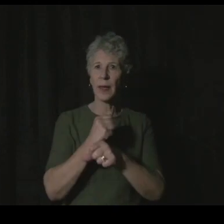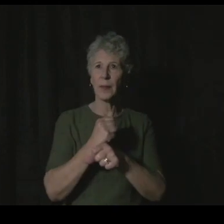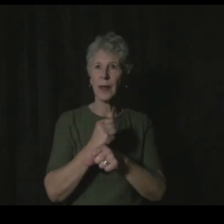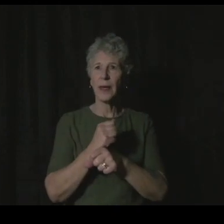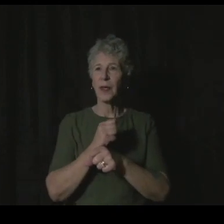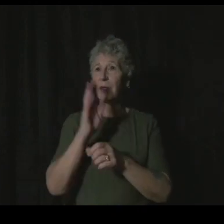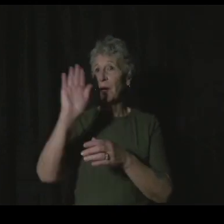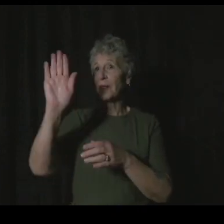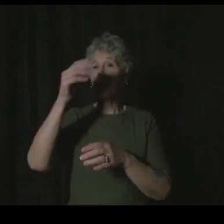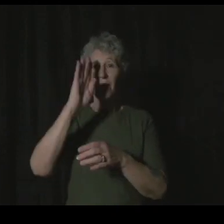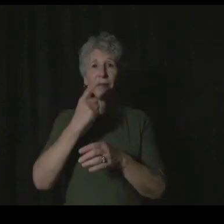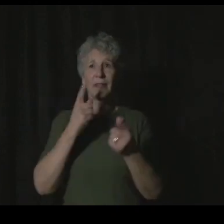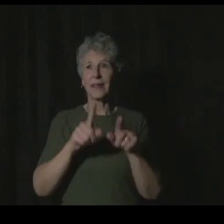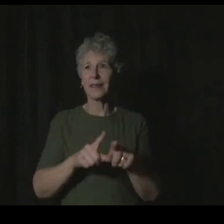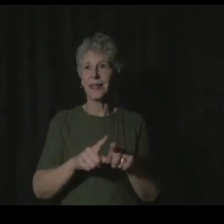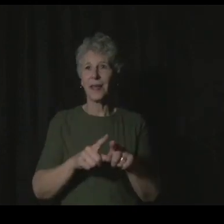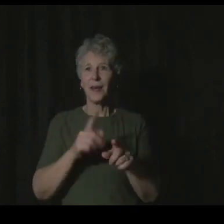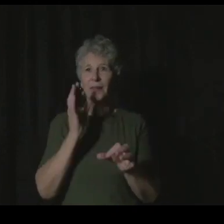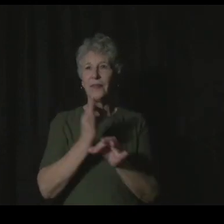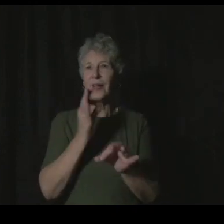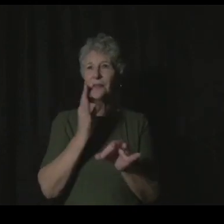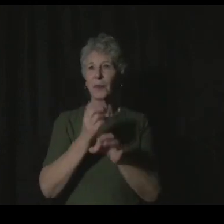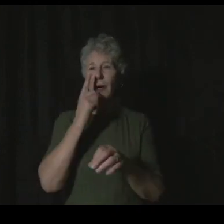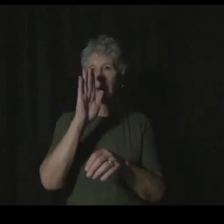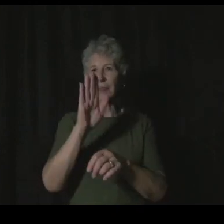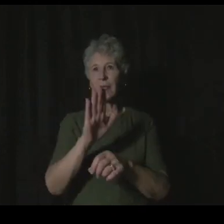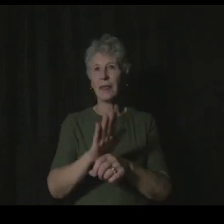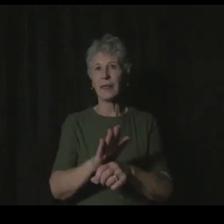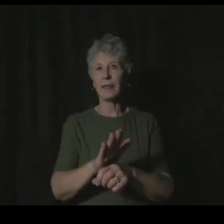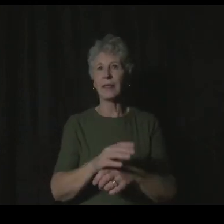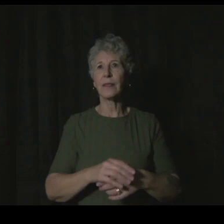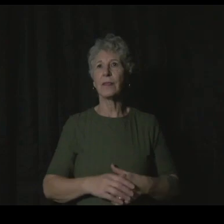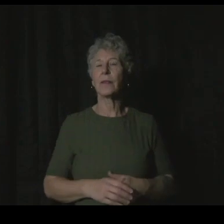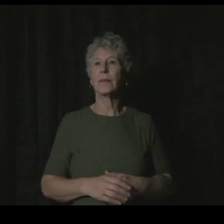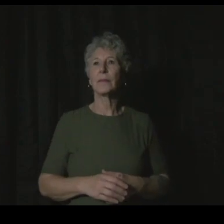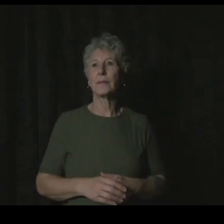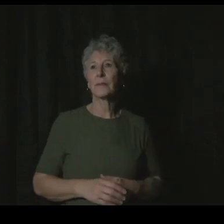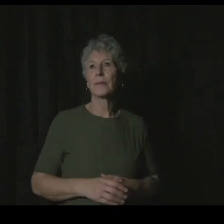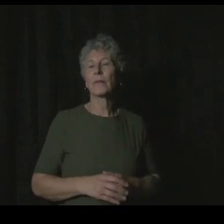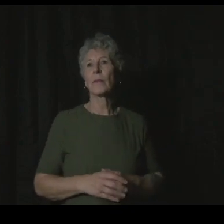Abraham, you're the God of covenant, faithful promises.